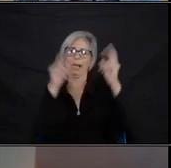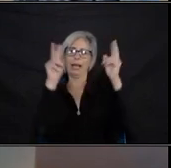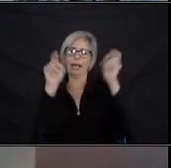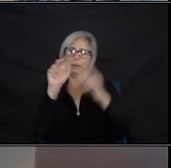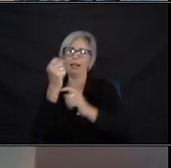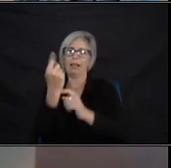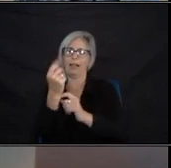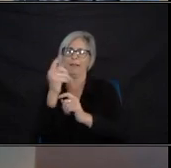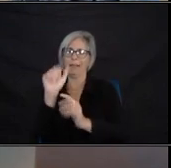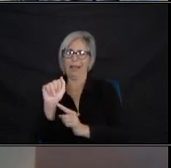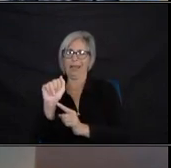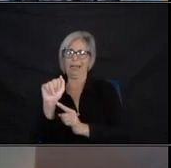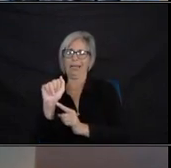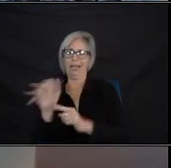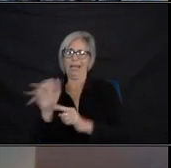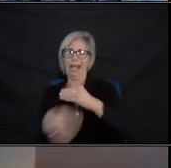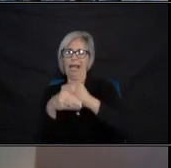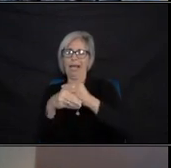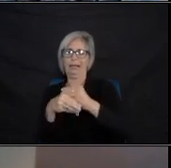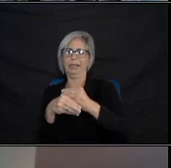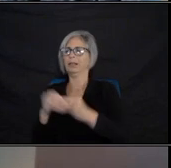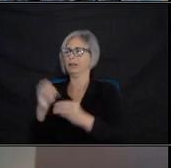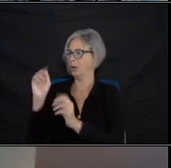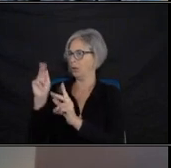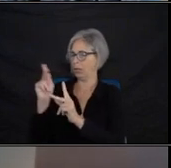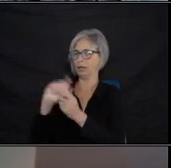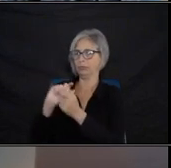11A. All right.